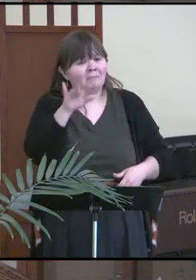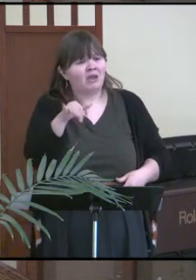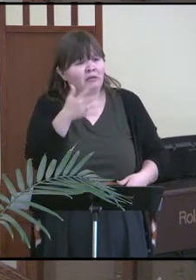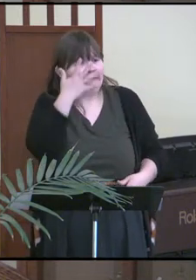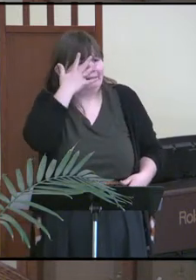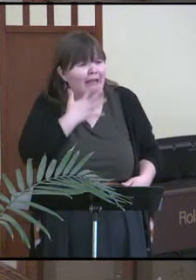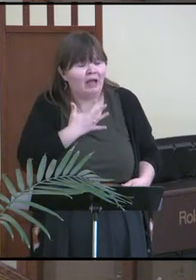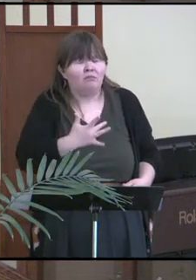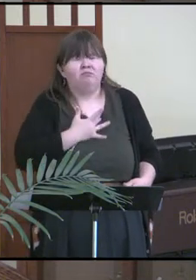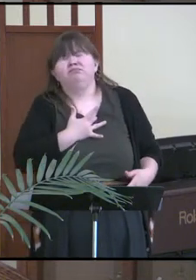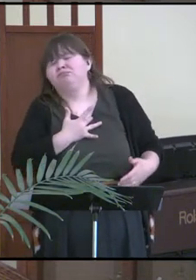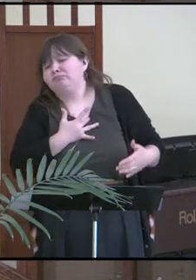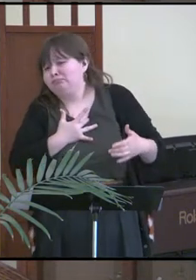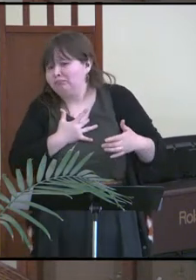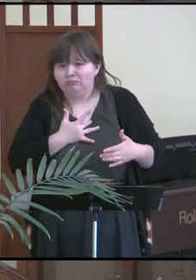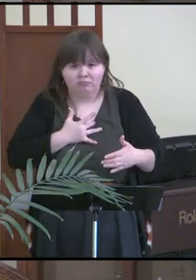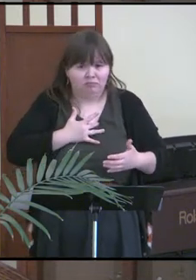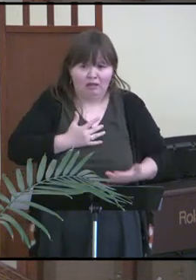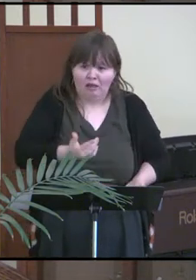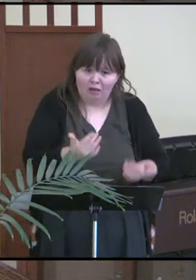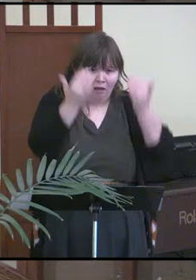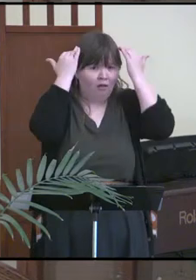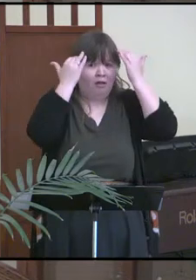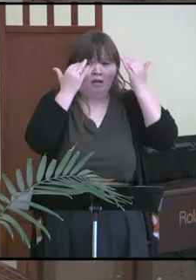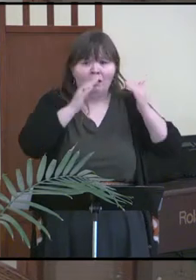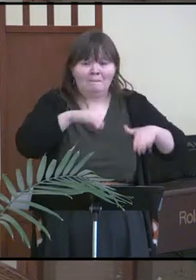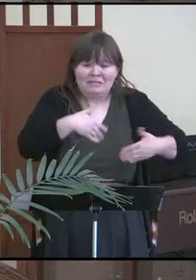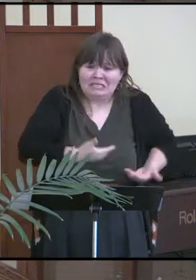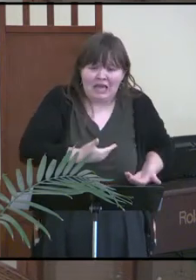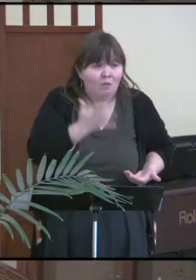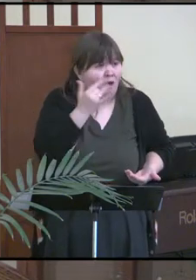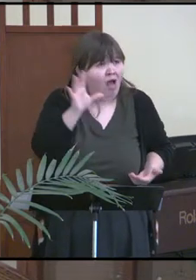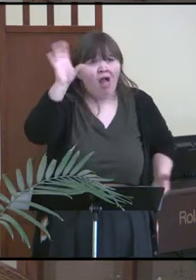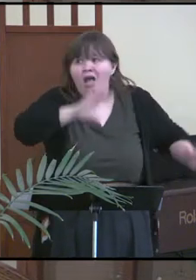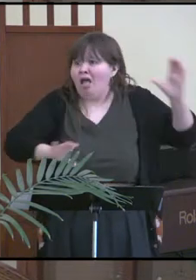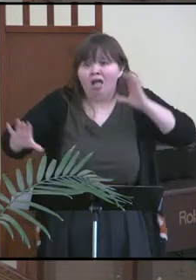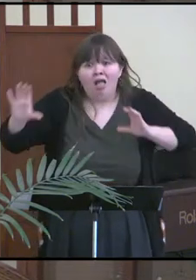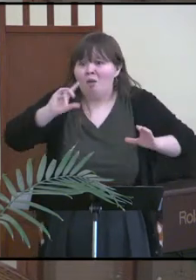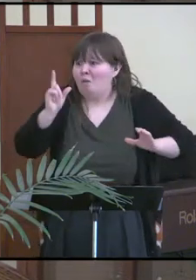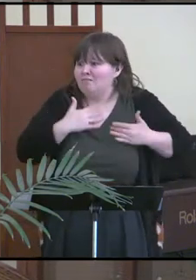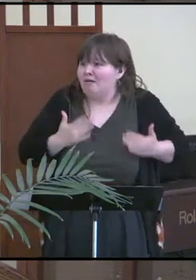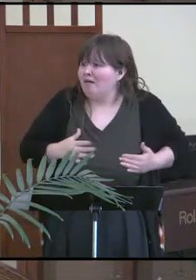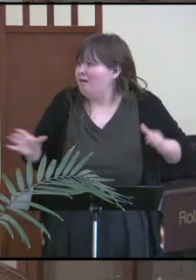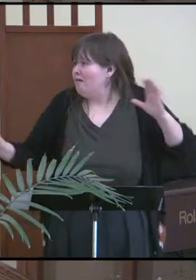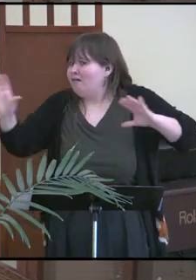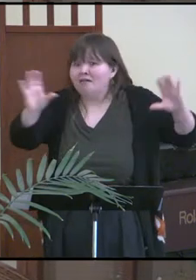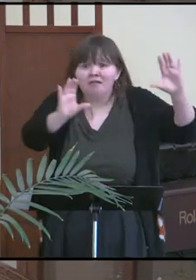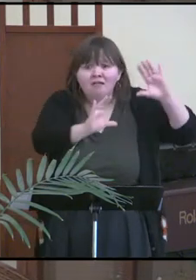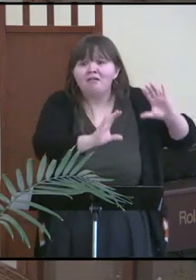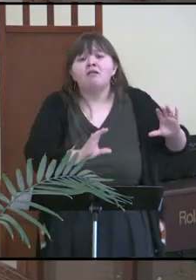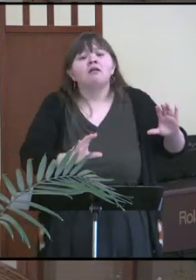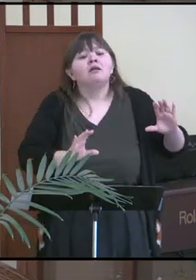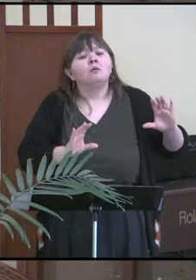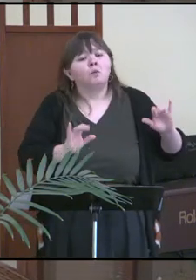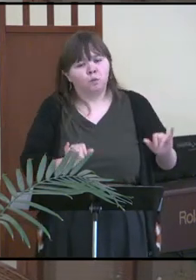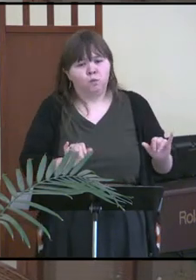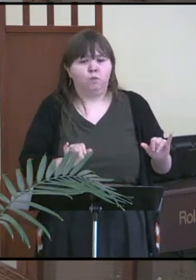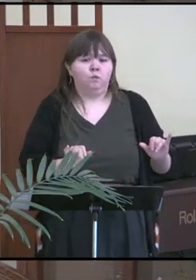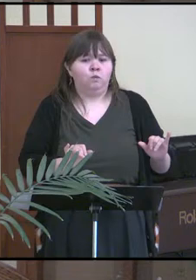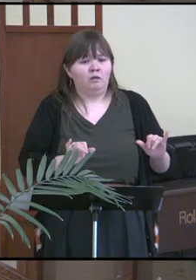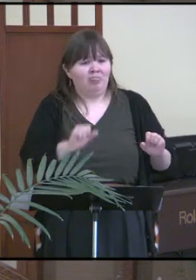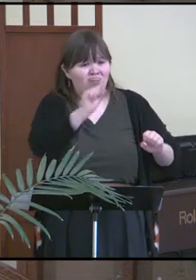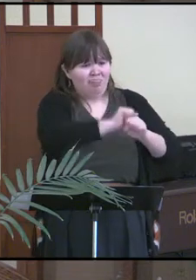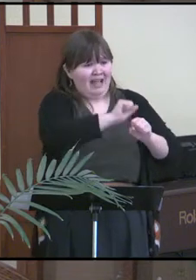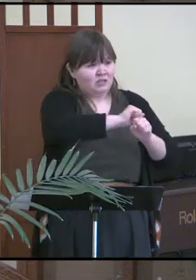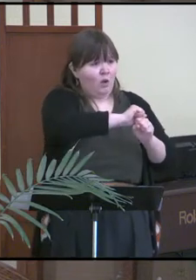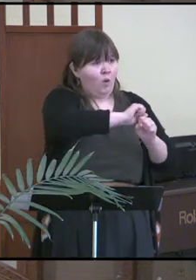and visibly upset as she looks for the body of Jesus at that garden setting of the tomb. The stone